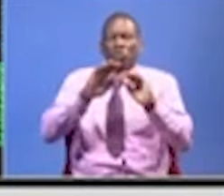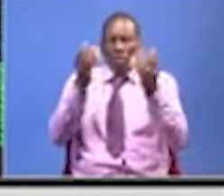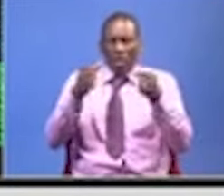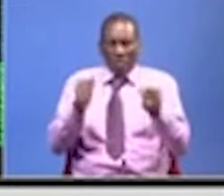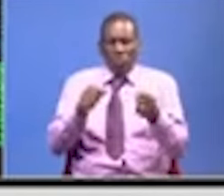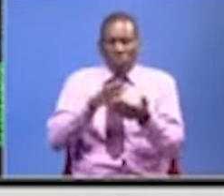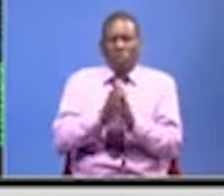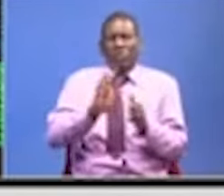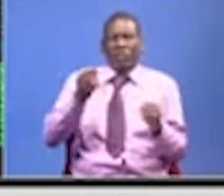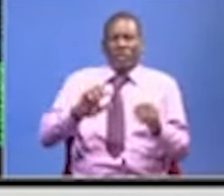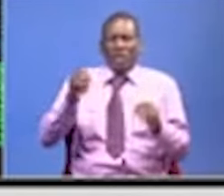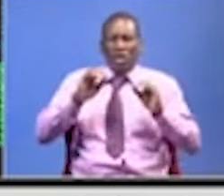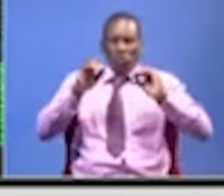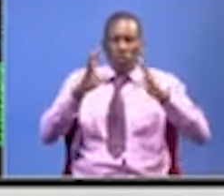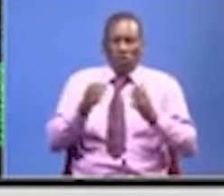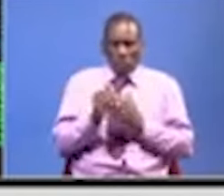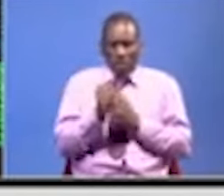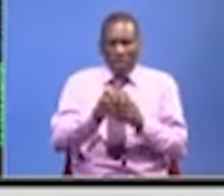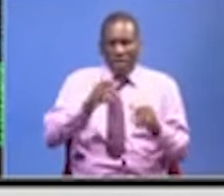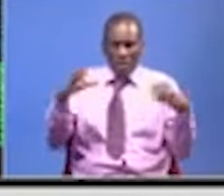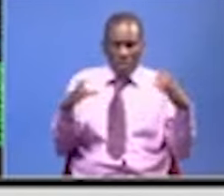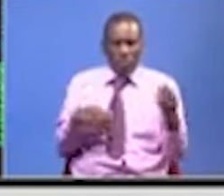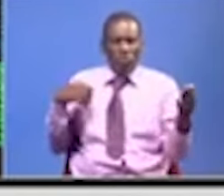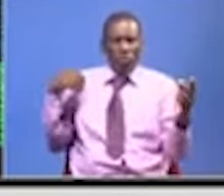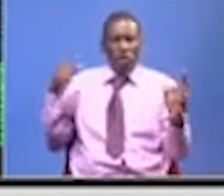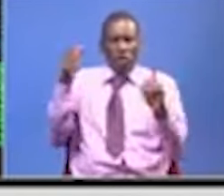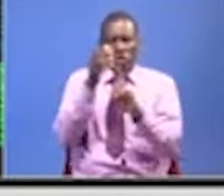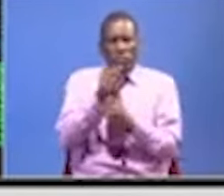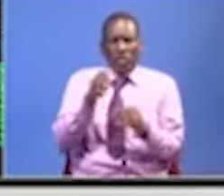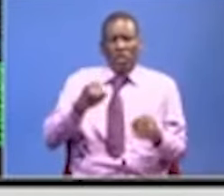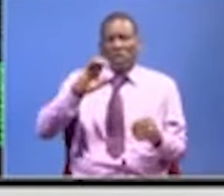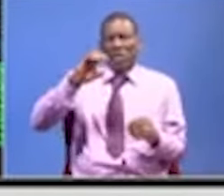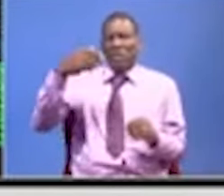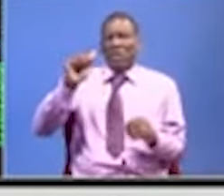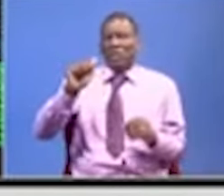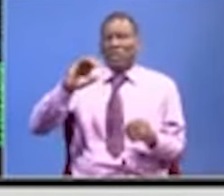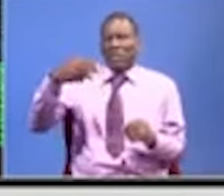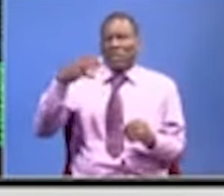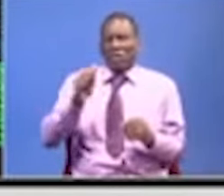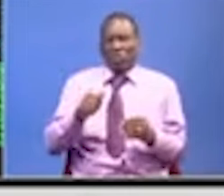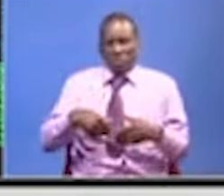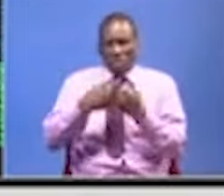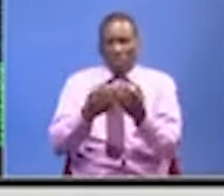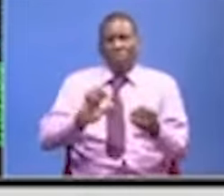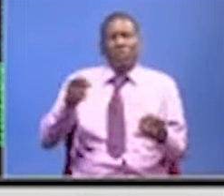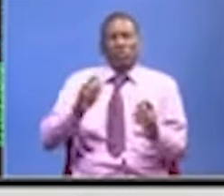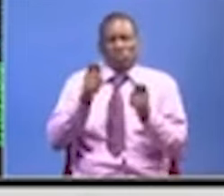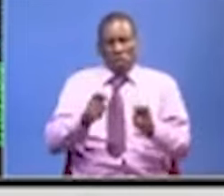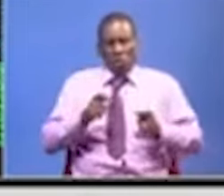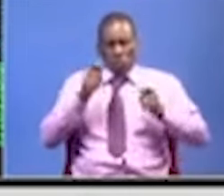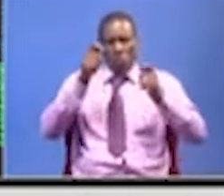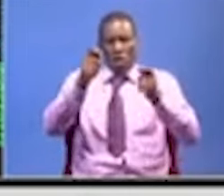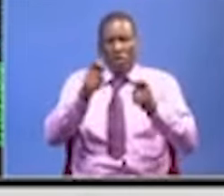first Kenyan coach to guide a Kenyan team to achieve the feat. Cheche was awarded the Presidential Award at the recent FKF Gala Awards